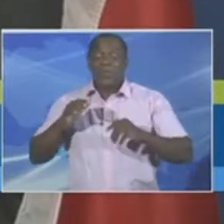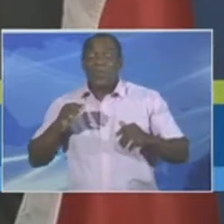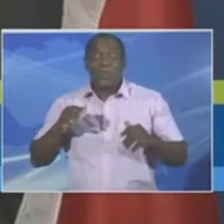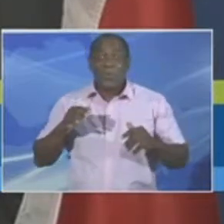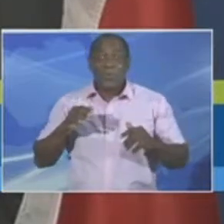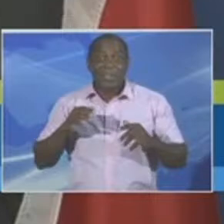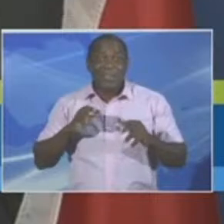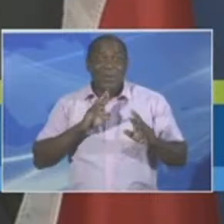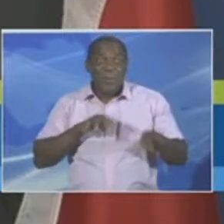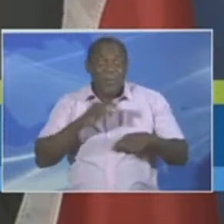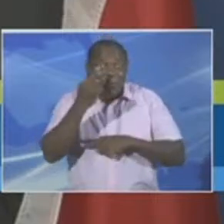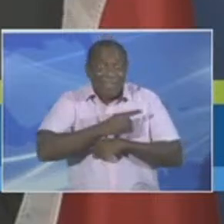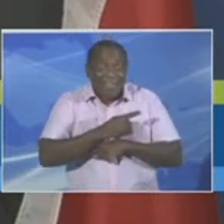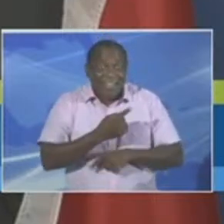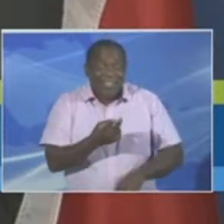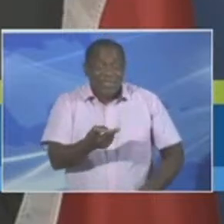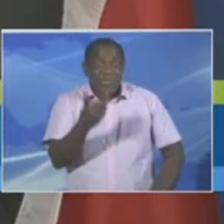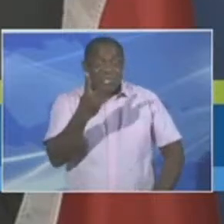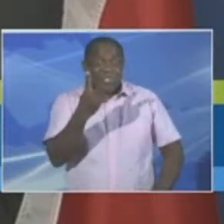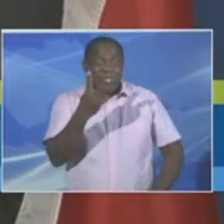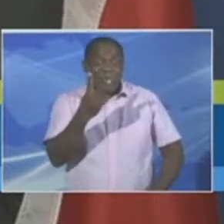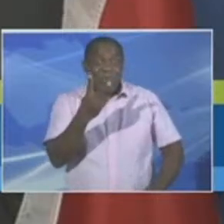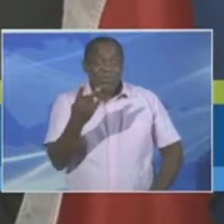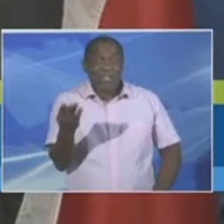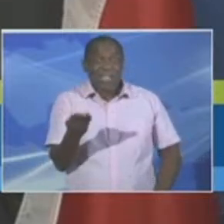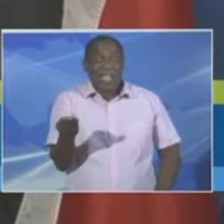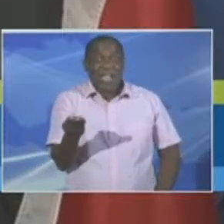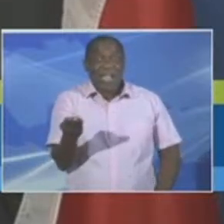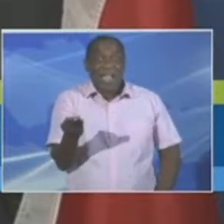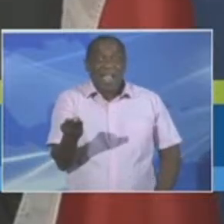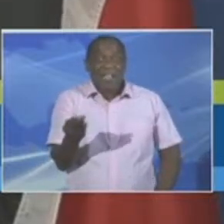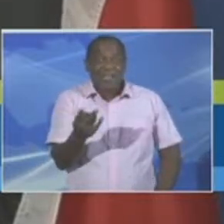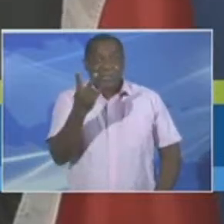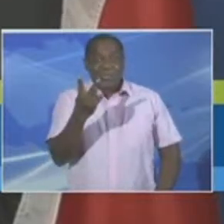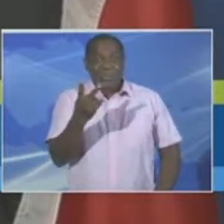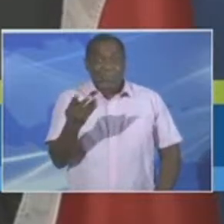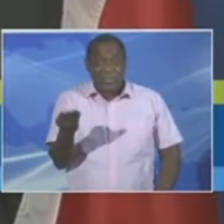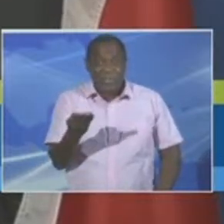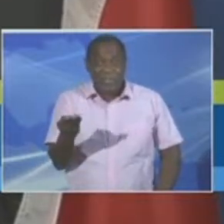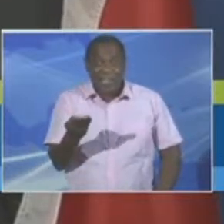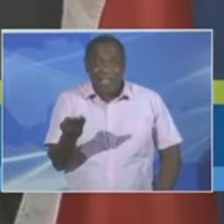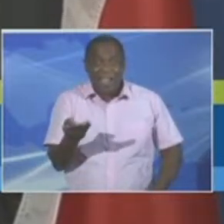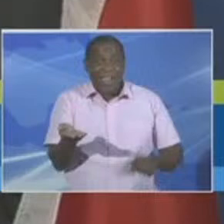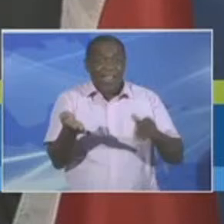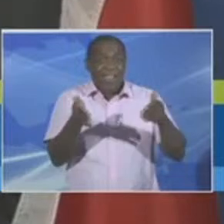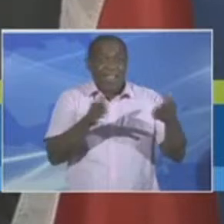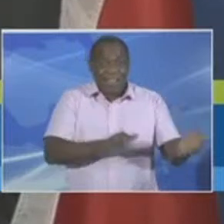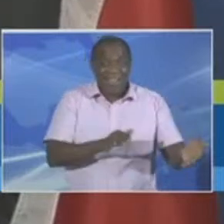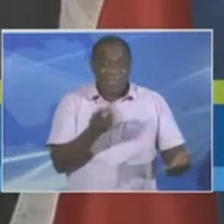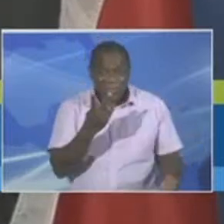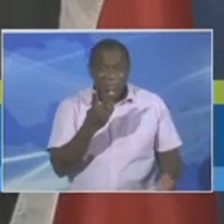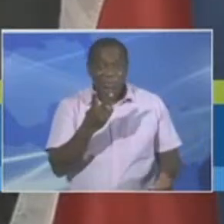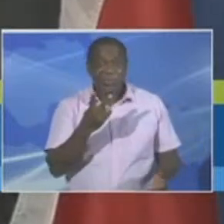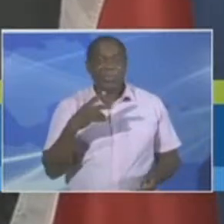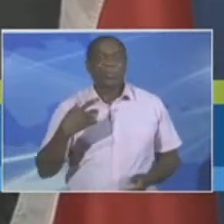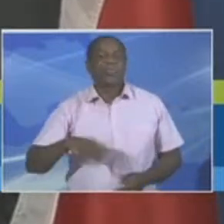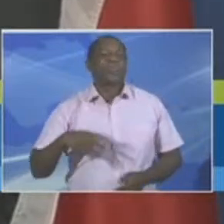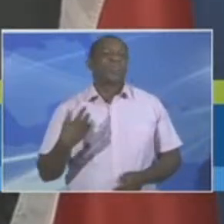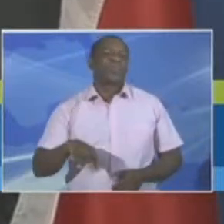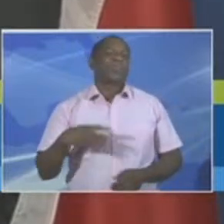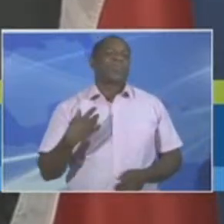deaths? 2. We couldn't have predicted this in December. And I must tell the population